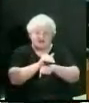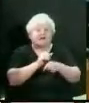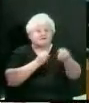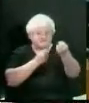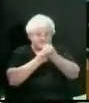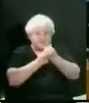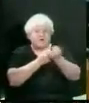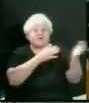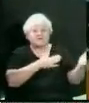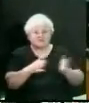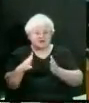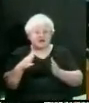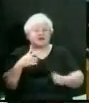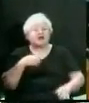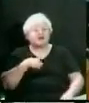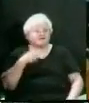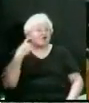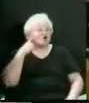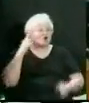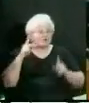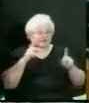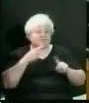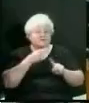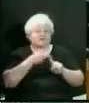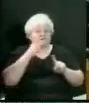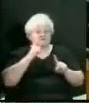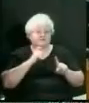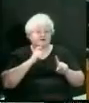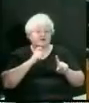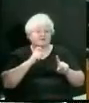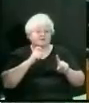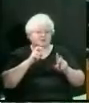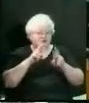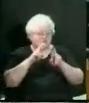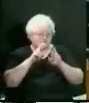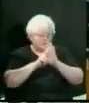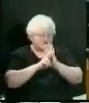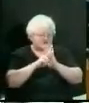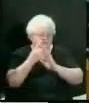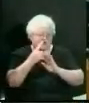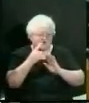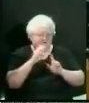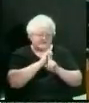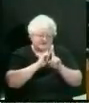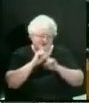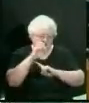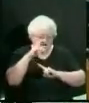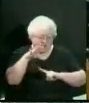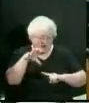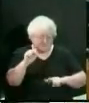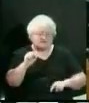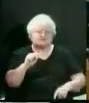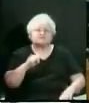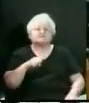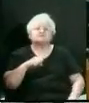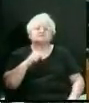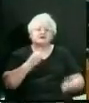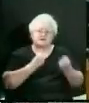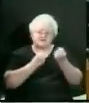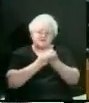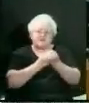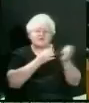plan. And I heard people from representing one of the environmental clubs get up here and says that we're for the plan